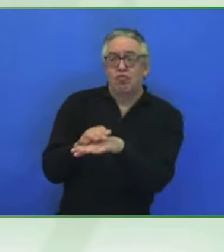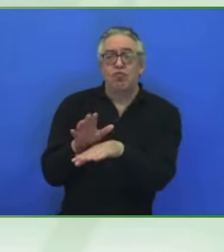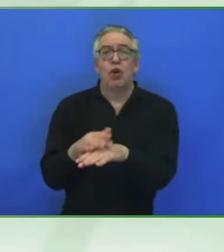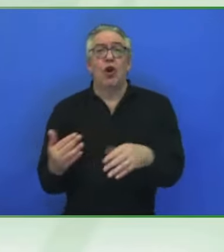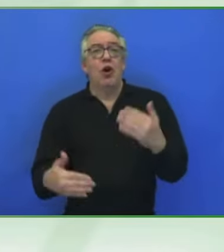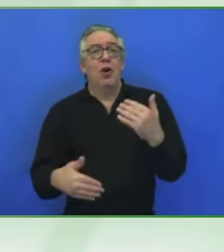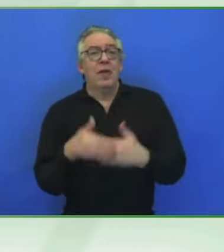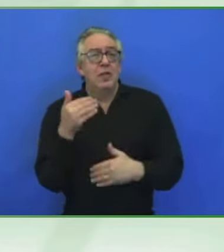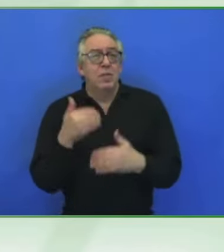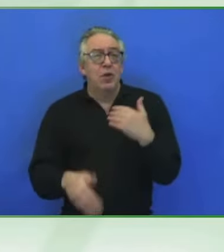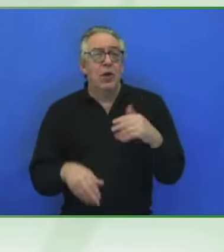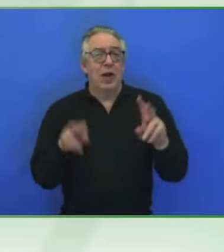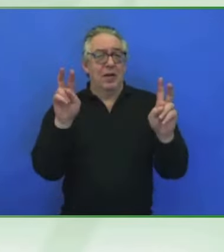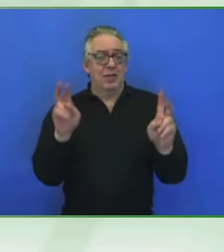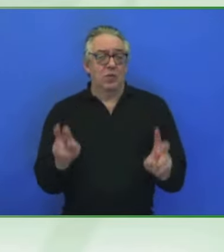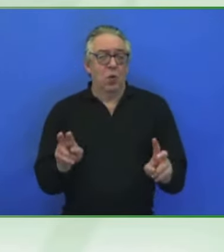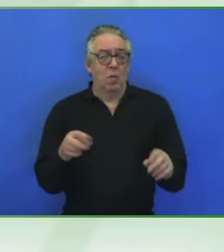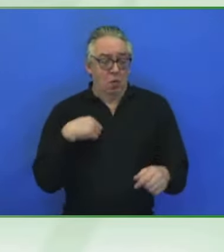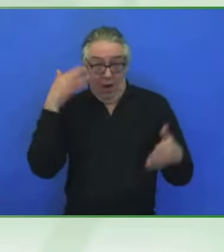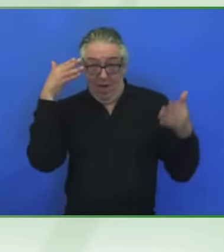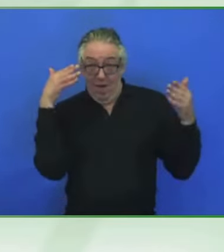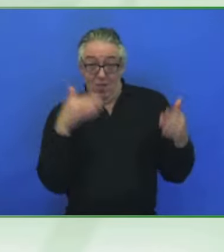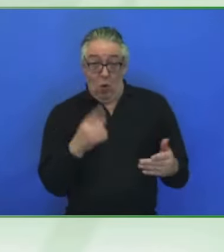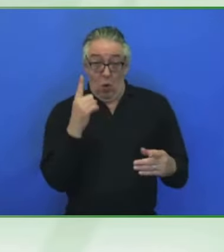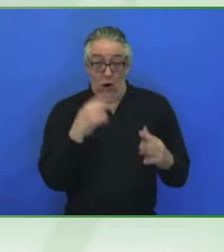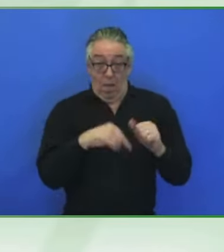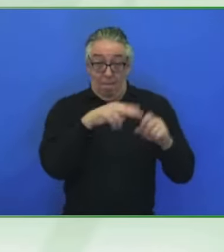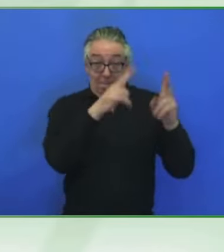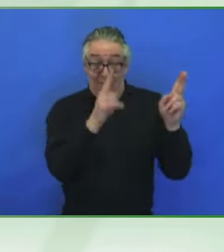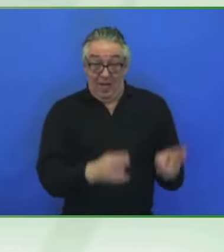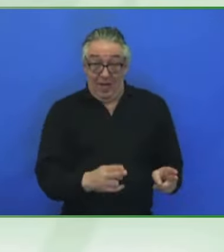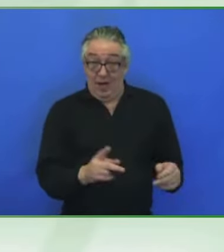built environment, it'll be about customer service, it can be